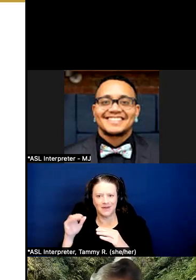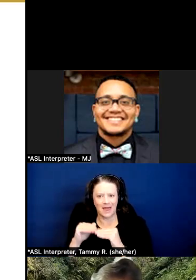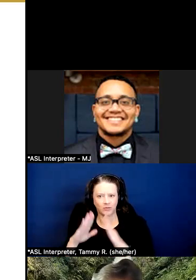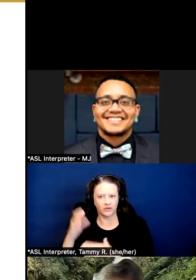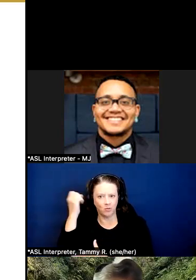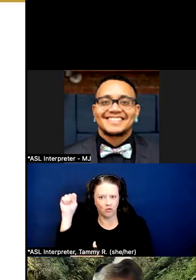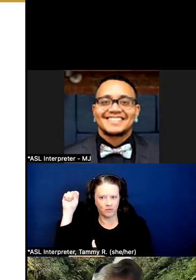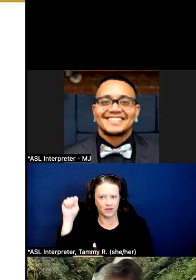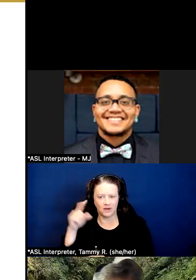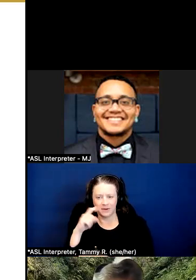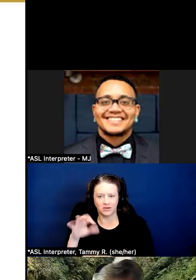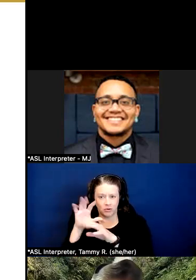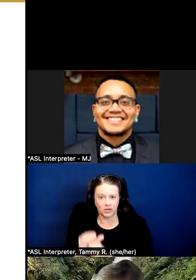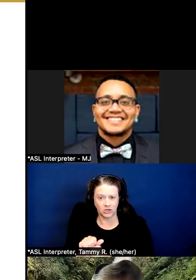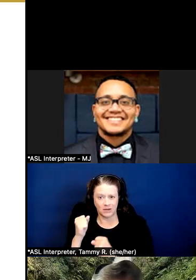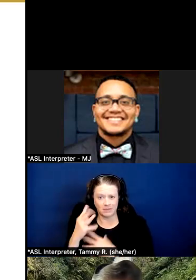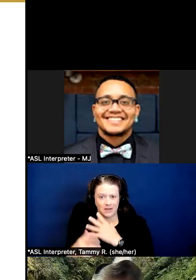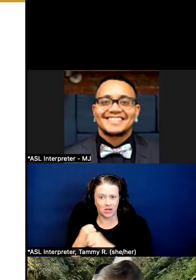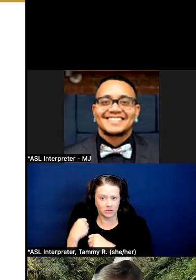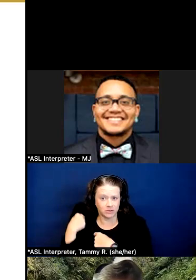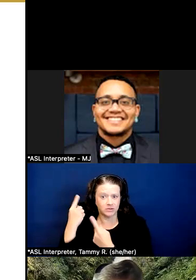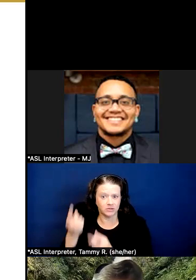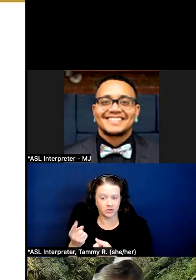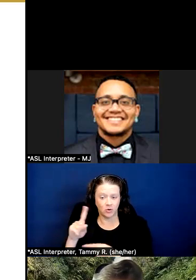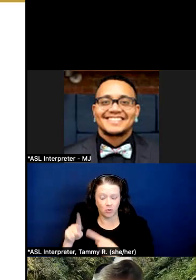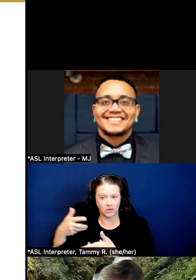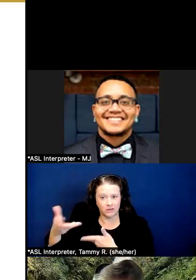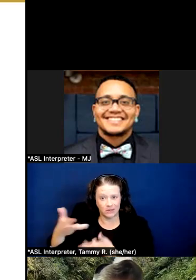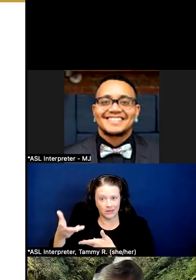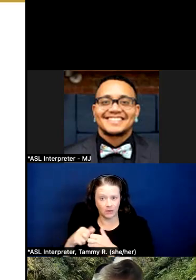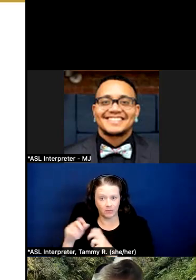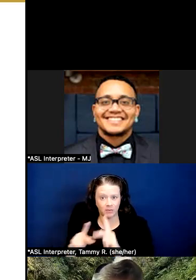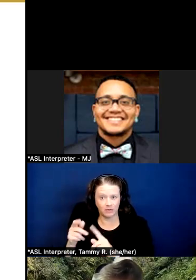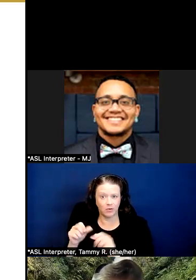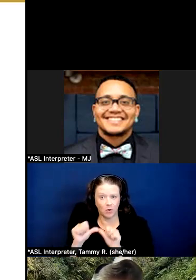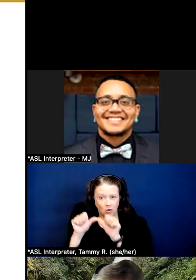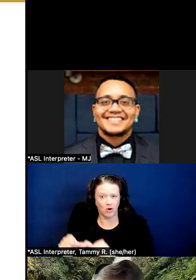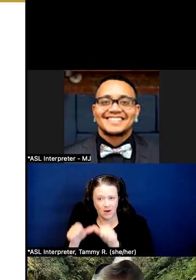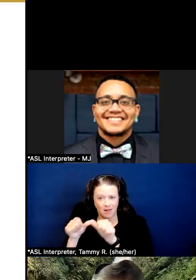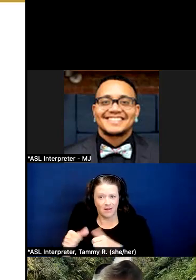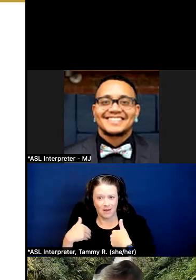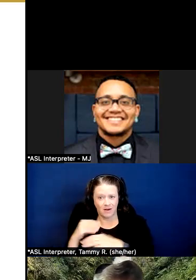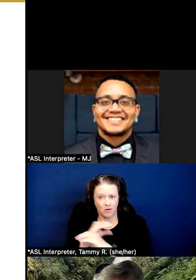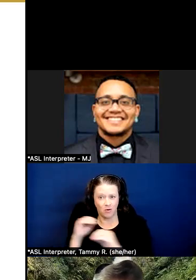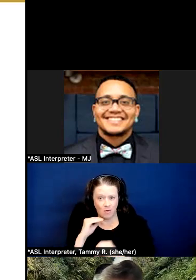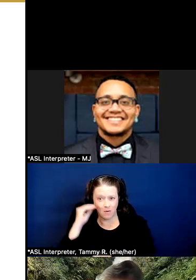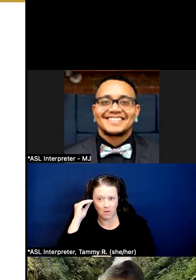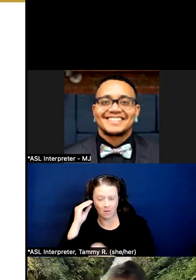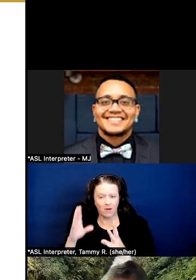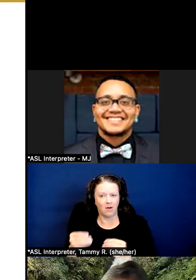traditionally, for many years, in dealing with people who were chronically homeless,